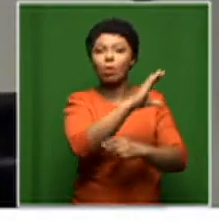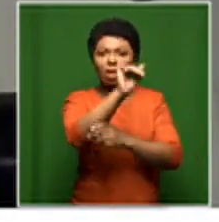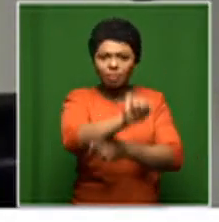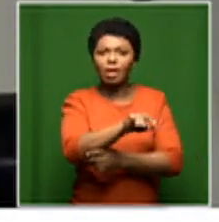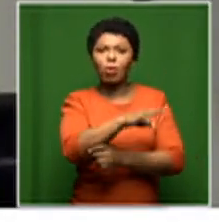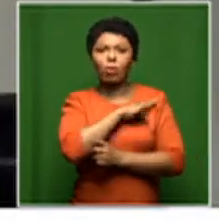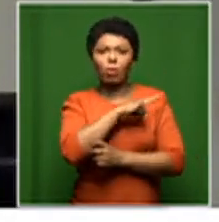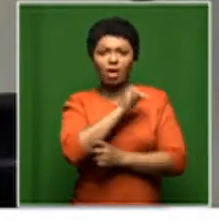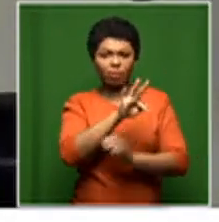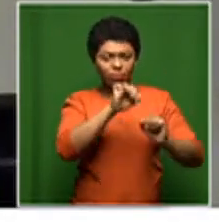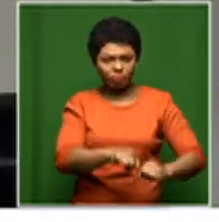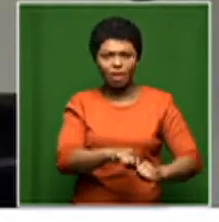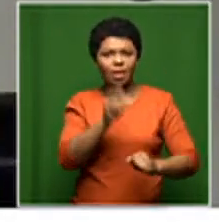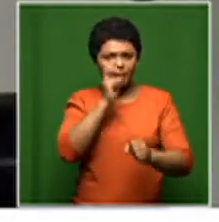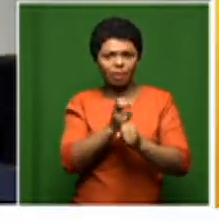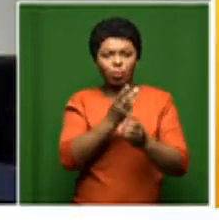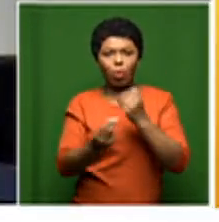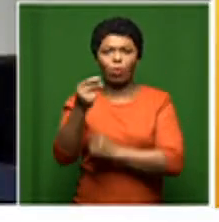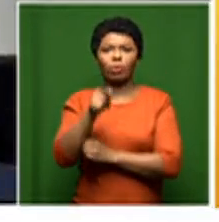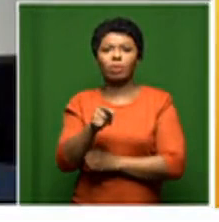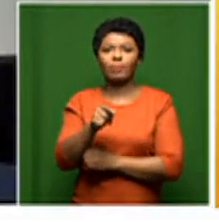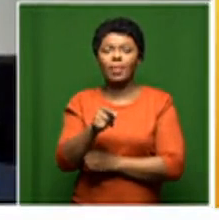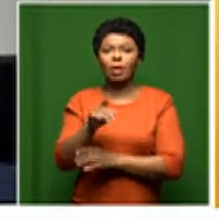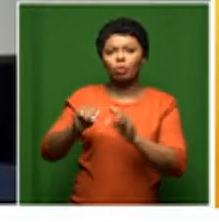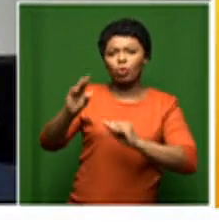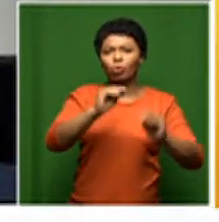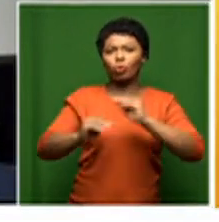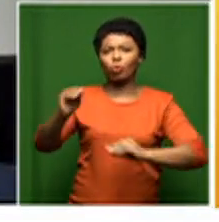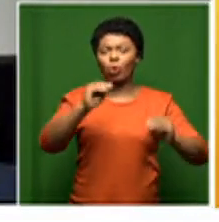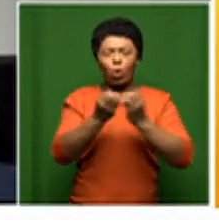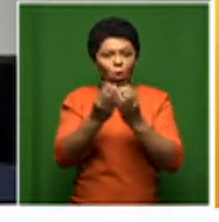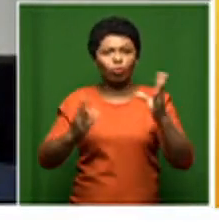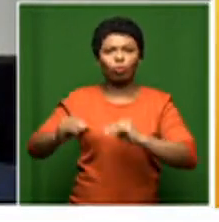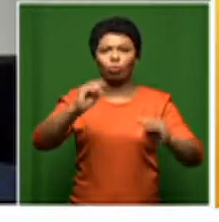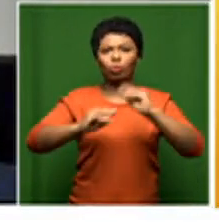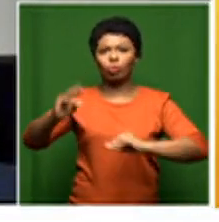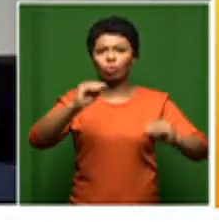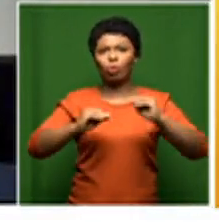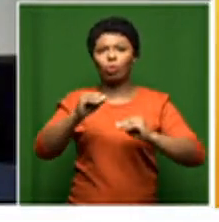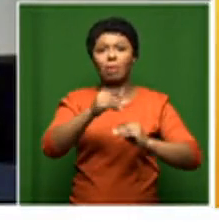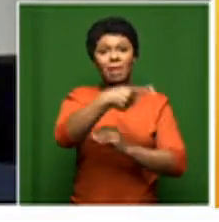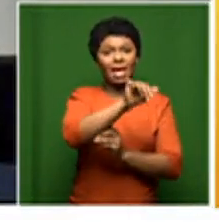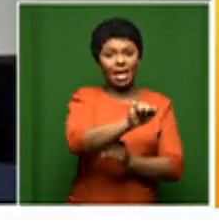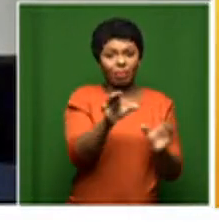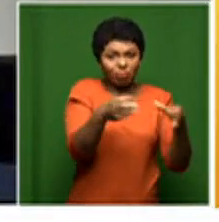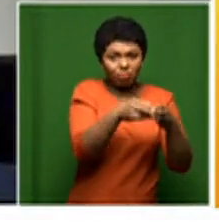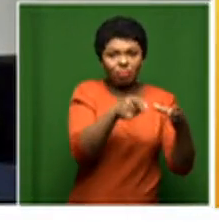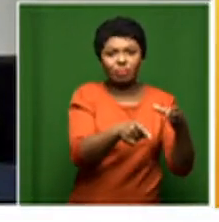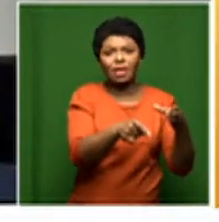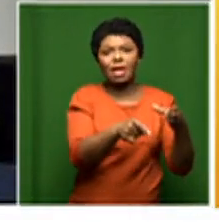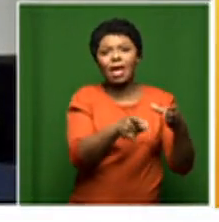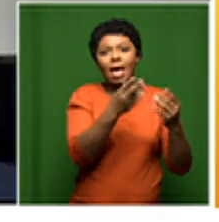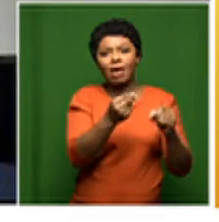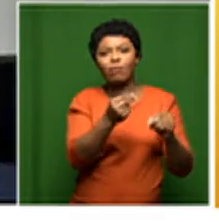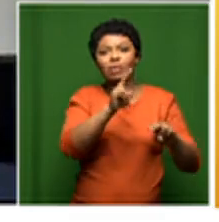doing this, we will go to court. Okay. So, you know, there has been talk, and quite a lot of talk, that the Patriotic Alliance has one seat. We know this.